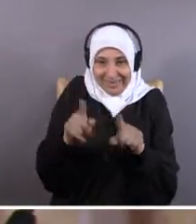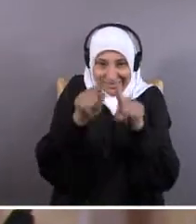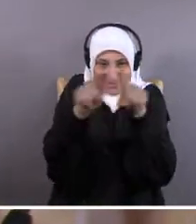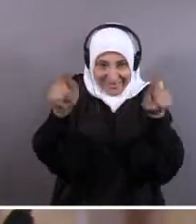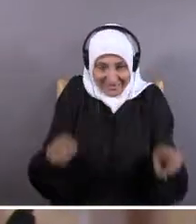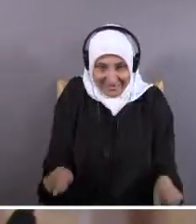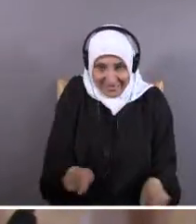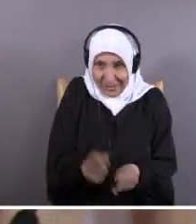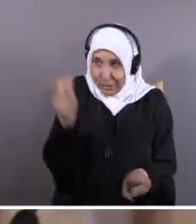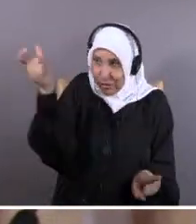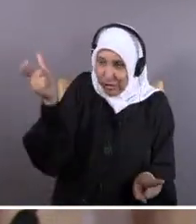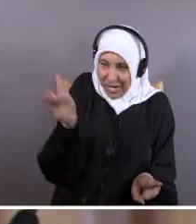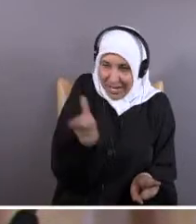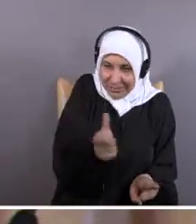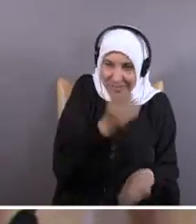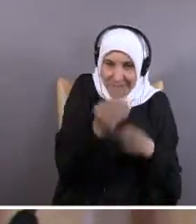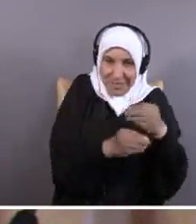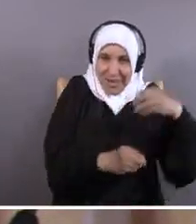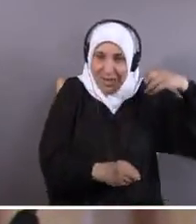Wind energy,